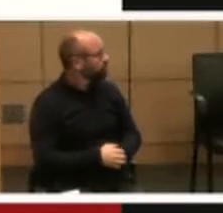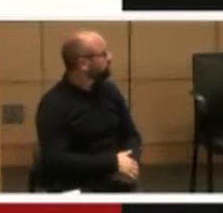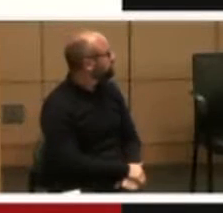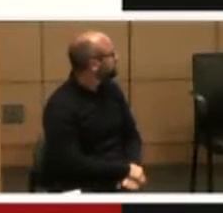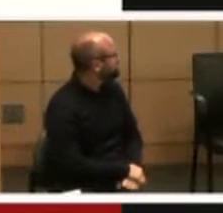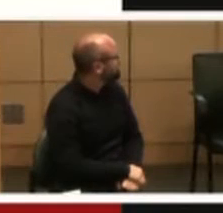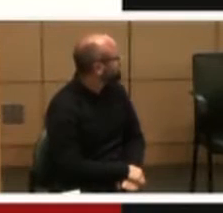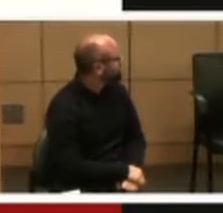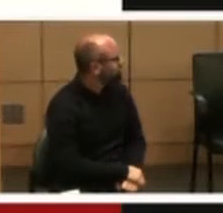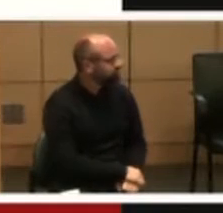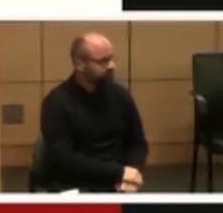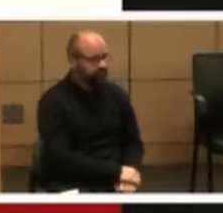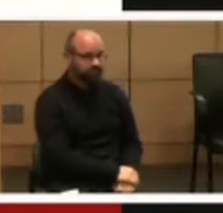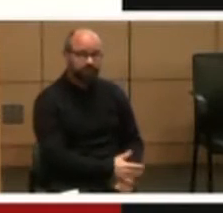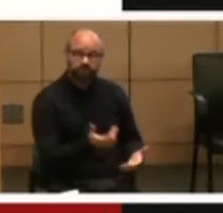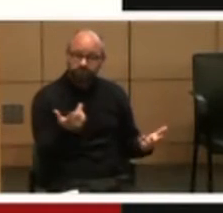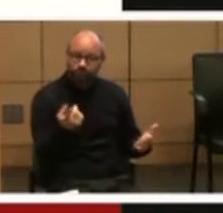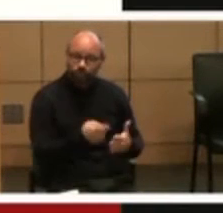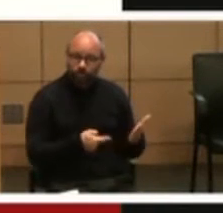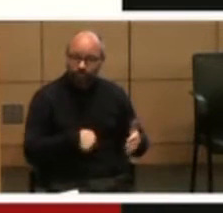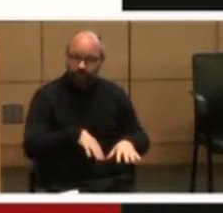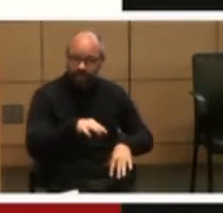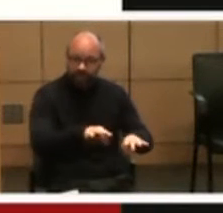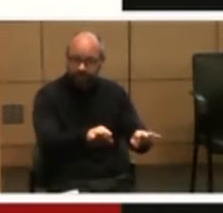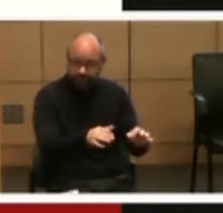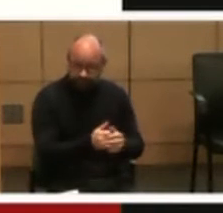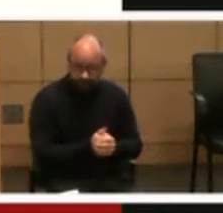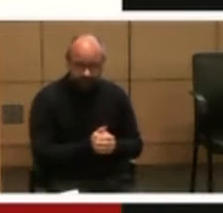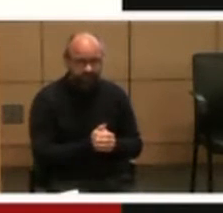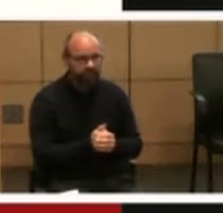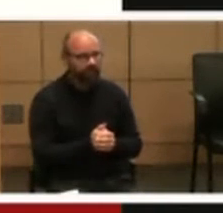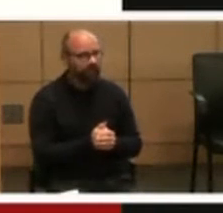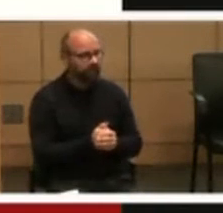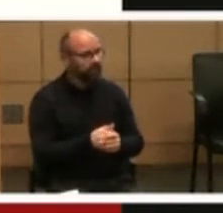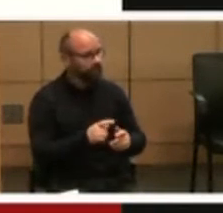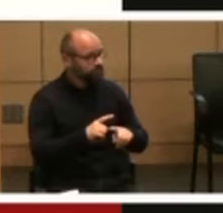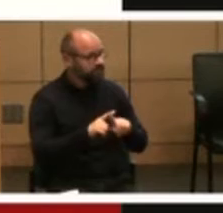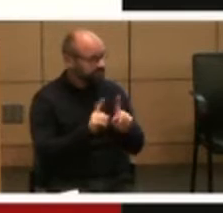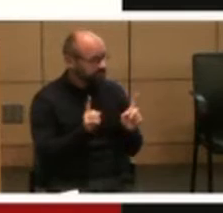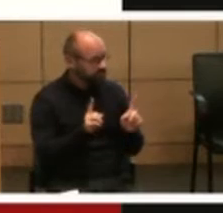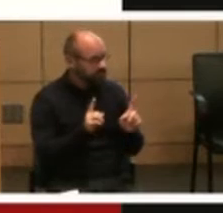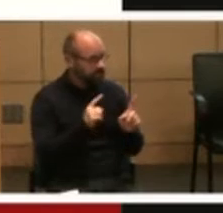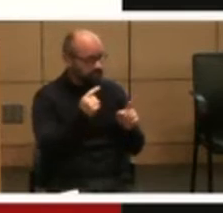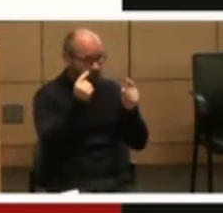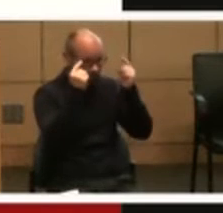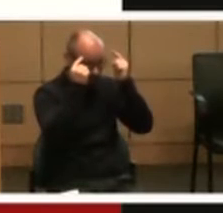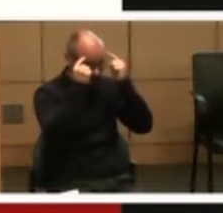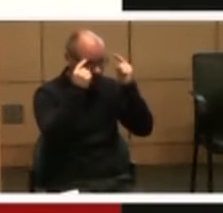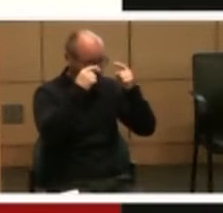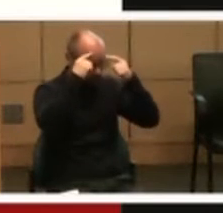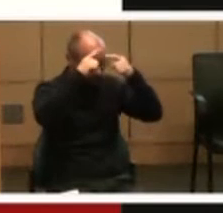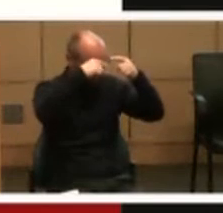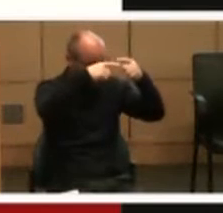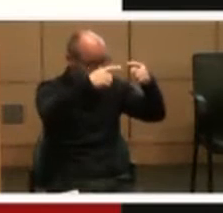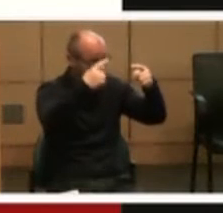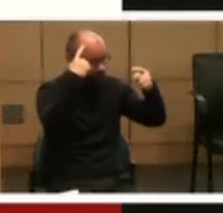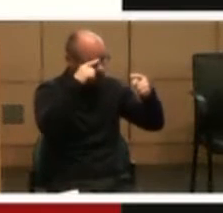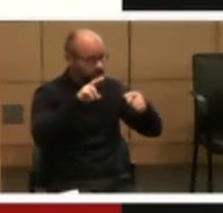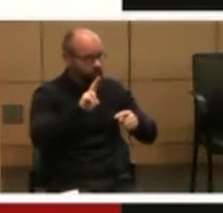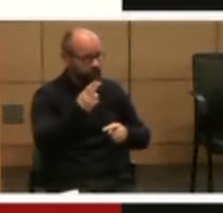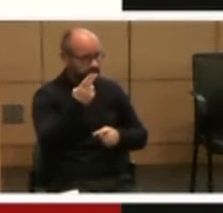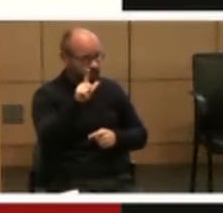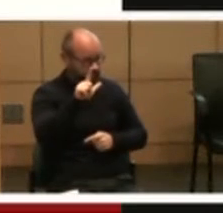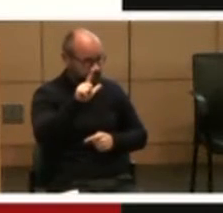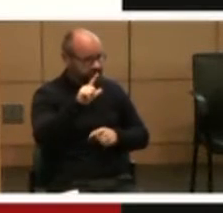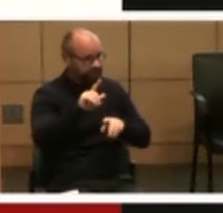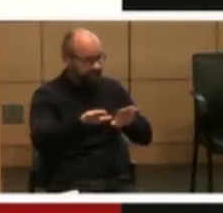So what are we finding? So we find that there's differences in brain processing in children with unilateral hearing loss. That pertains to the